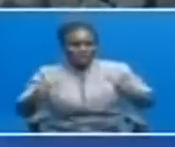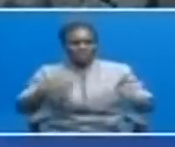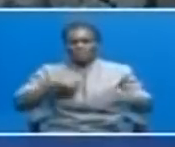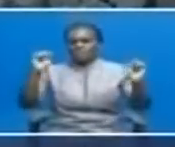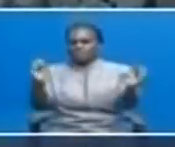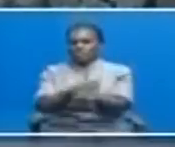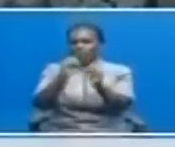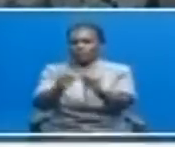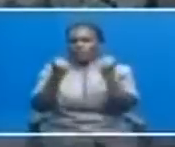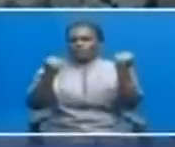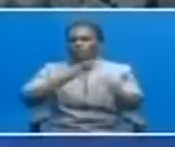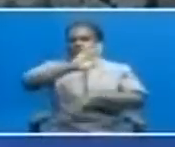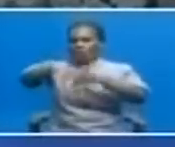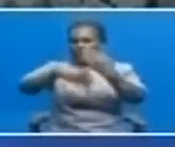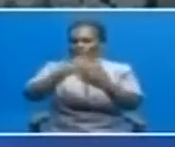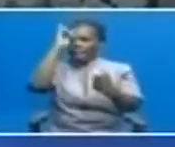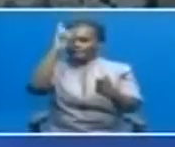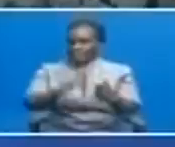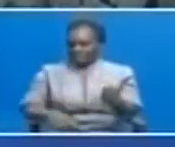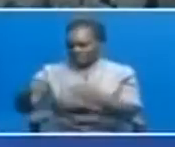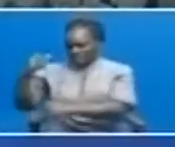go watch your children, lakini.